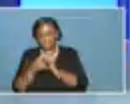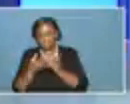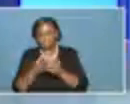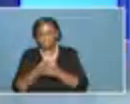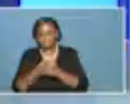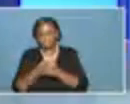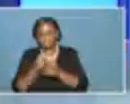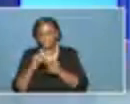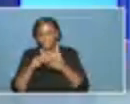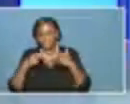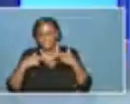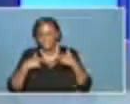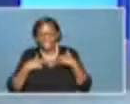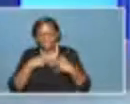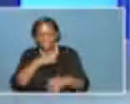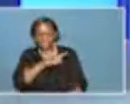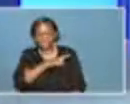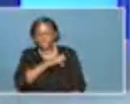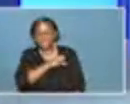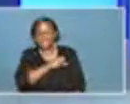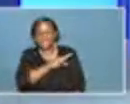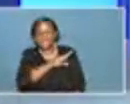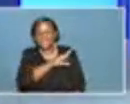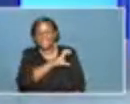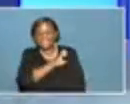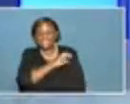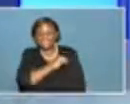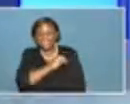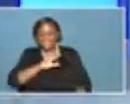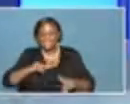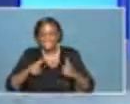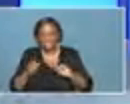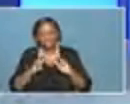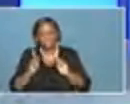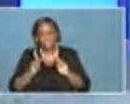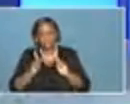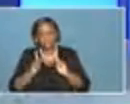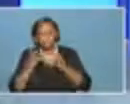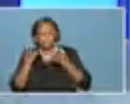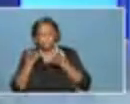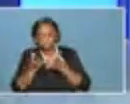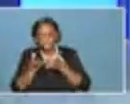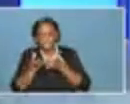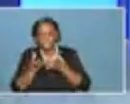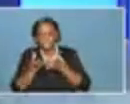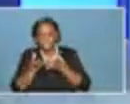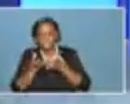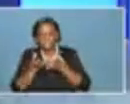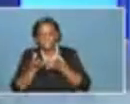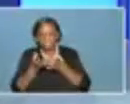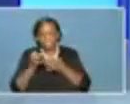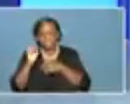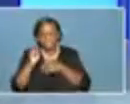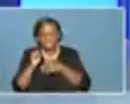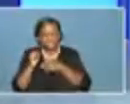Well, Lloyd Allen is standing by in studio sharing how some stakeholders are exploring the possibility of the lucrative yet controversial